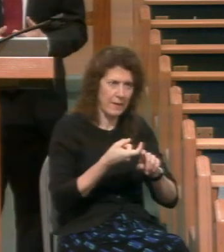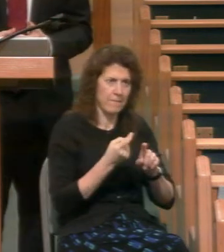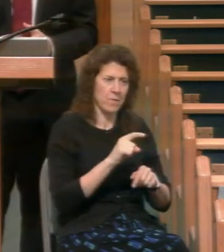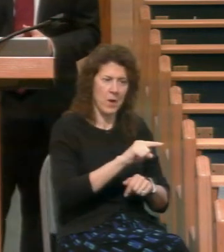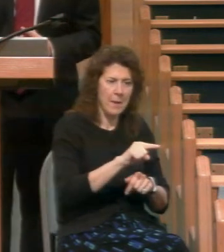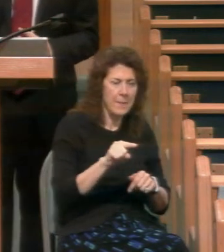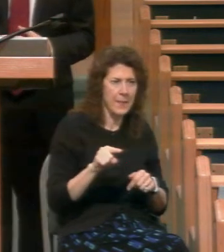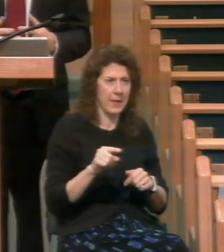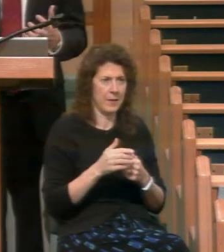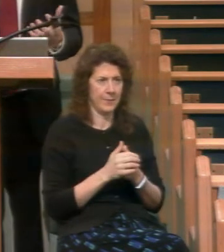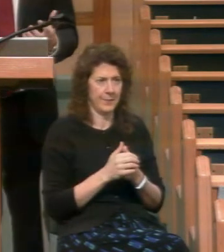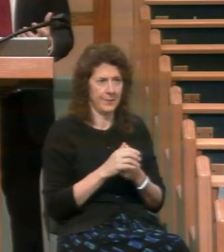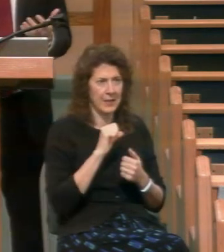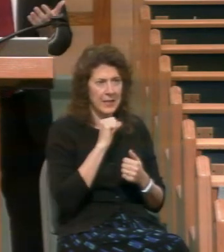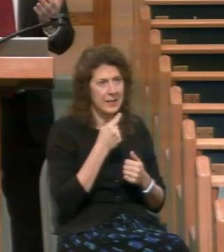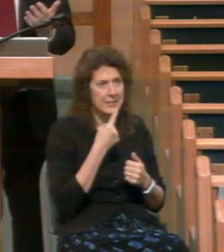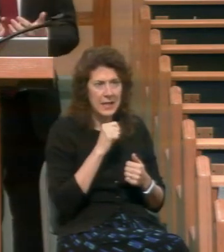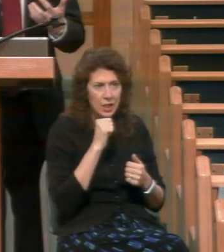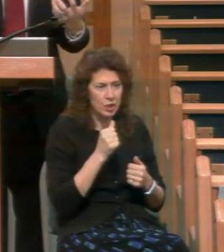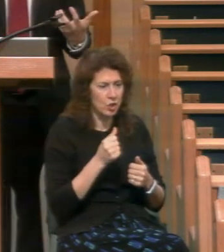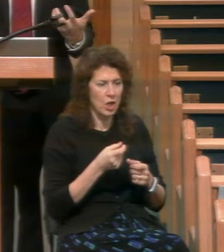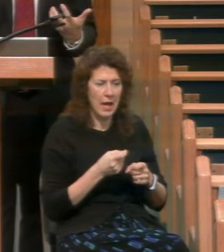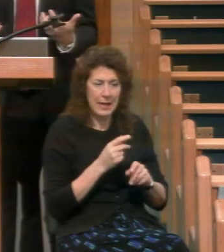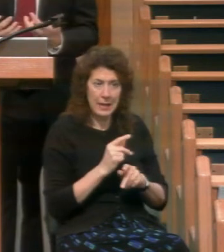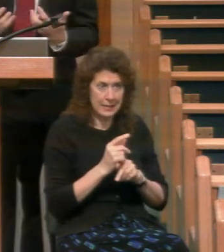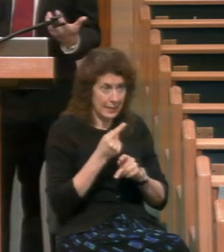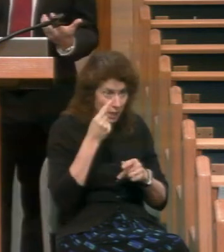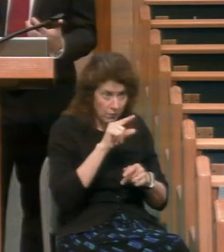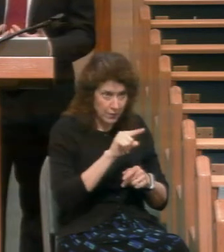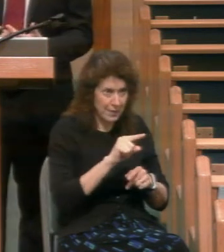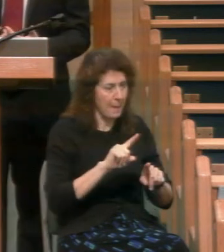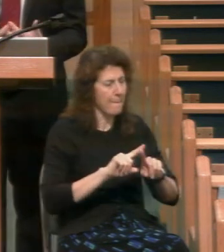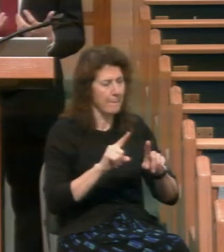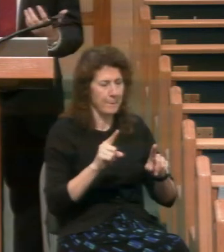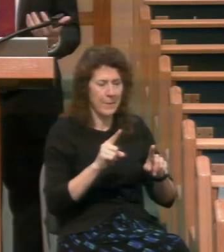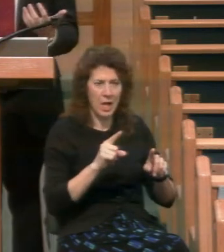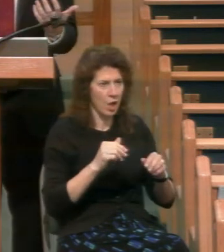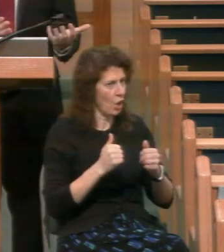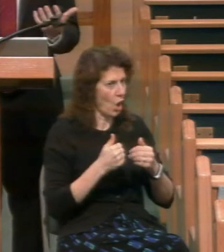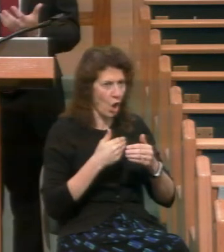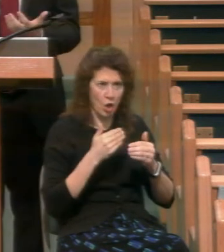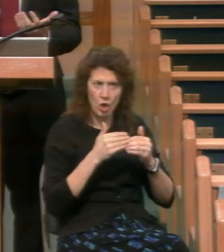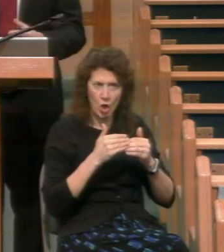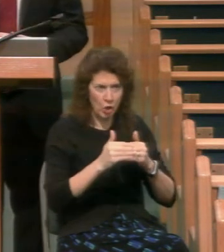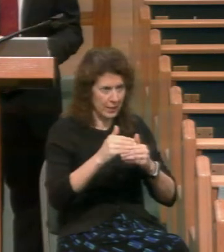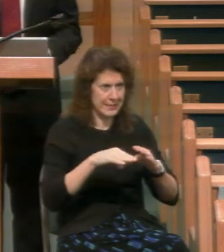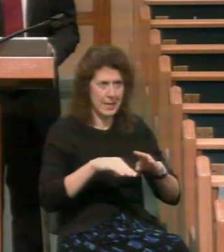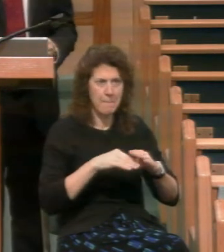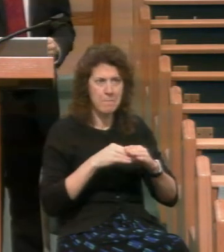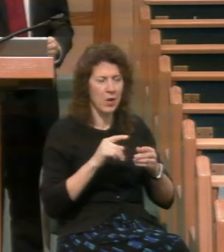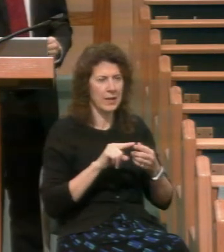weren't supposed to provide for them and their children, but they were no longer to be married. And so and what was the response of the men?